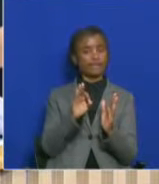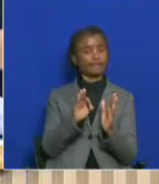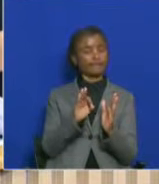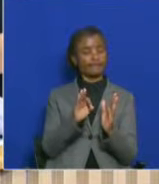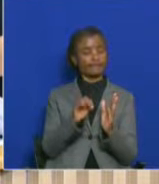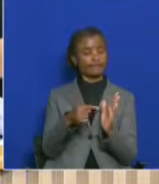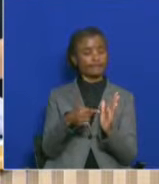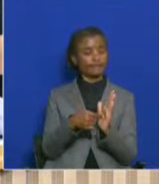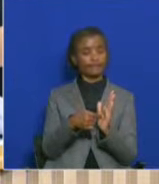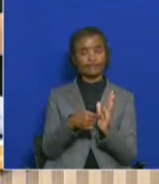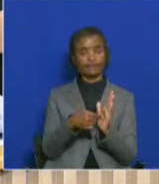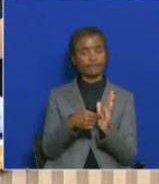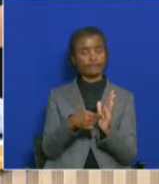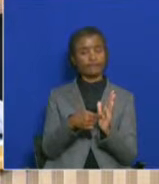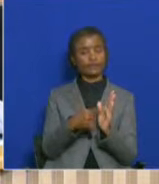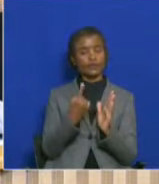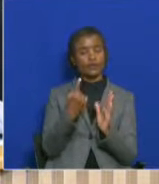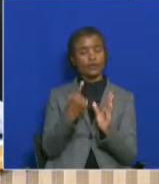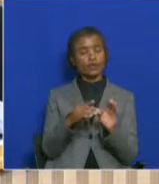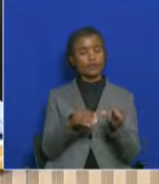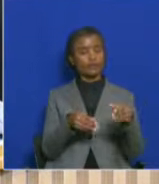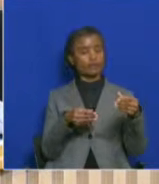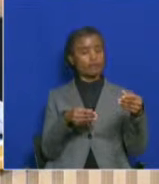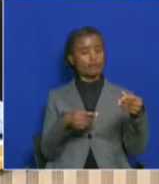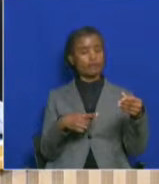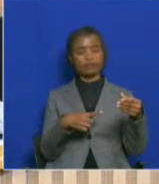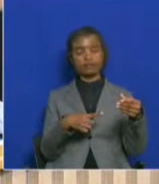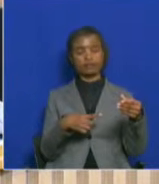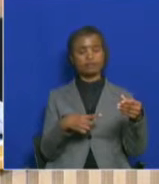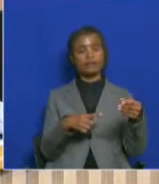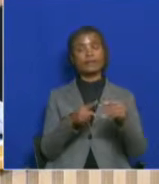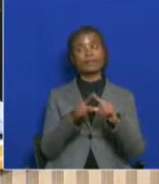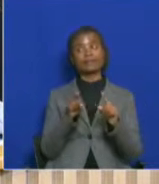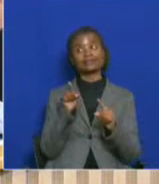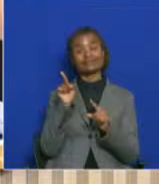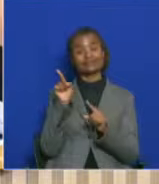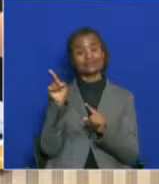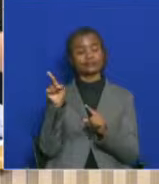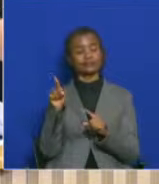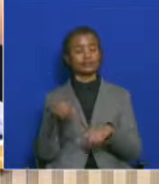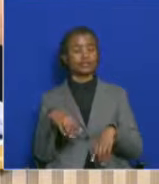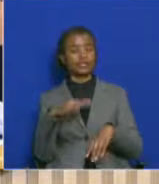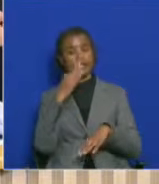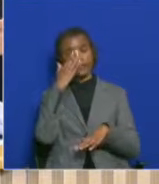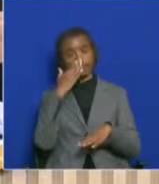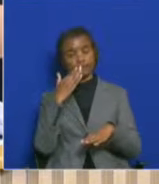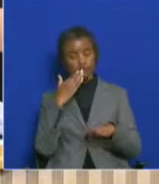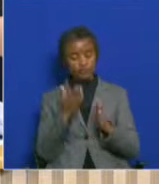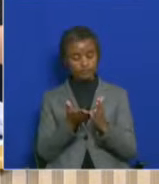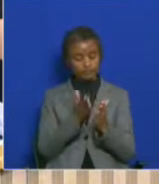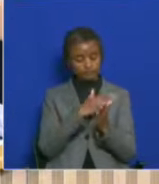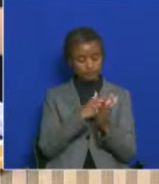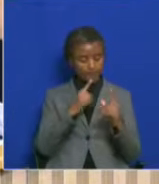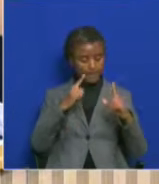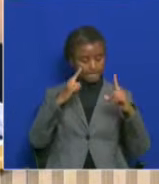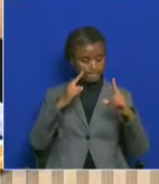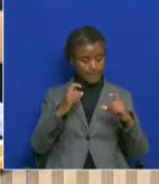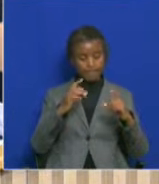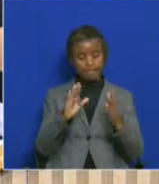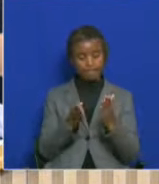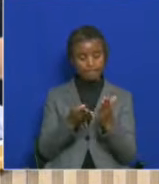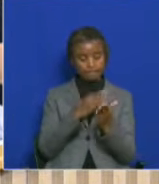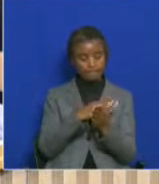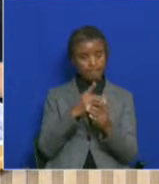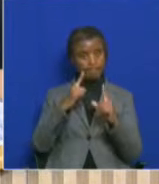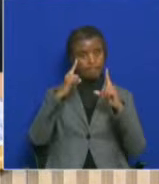file. It's General Khan taking pictures page by page of the document with his phone and then